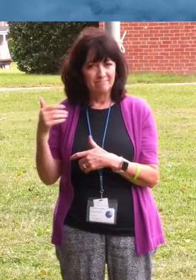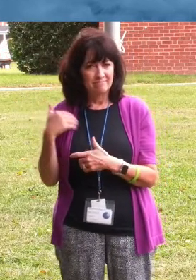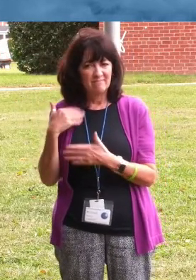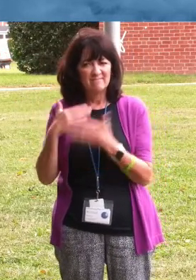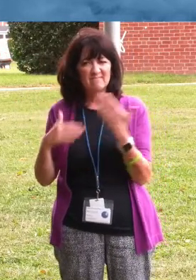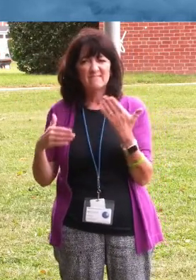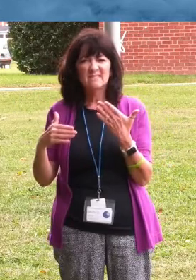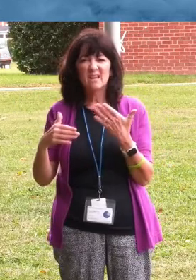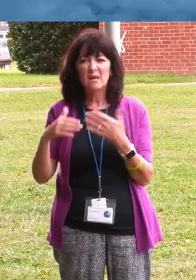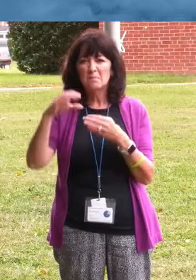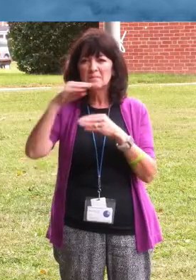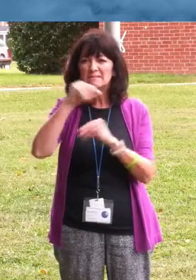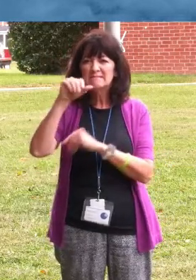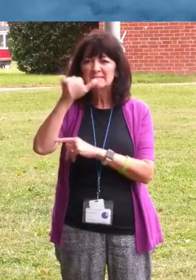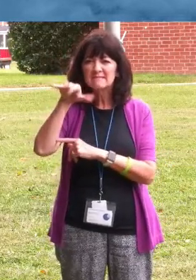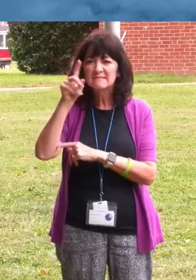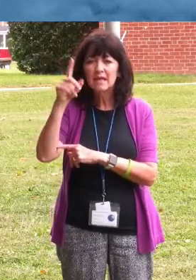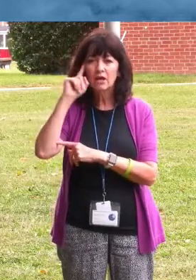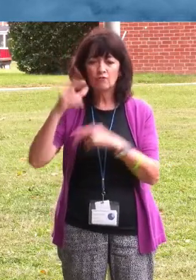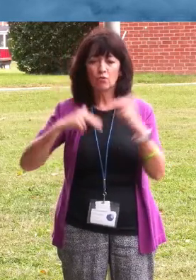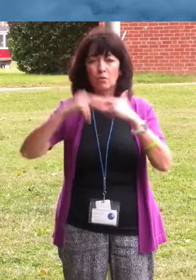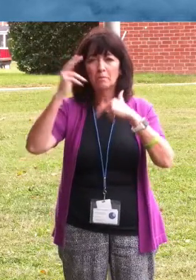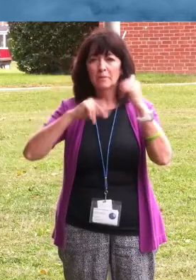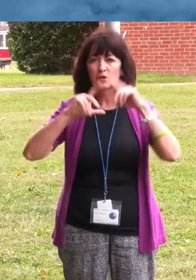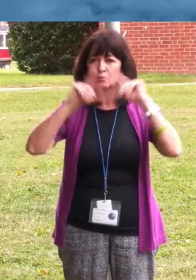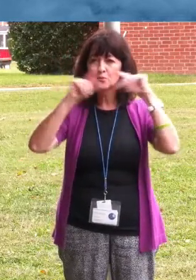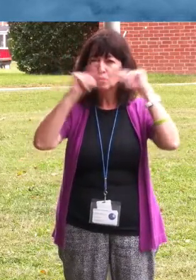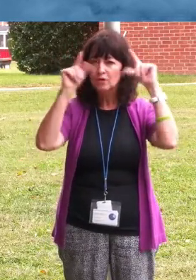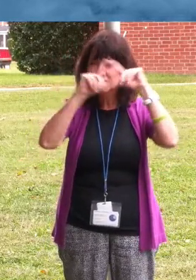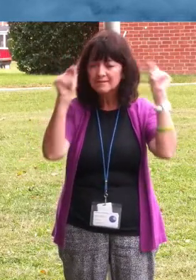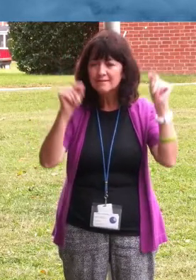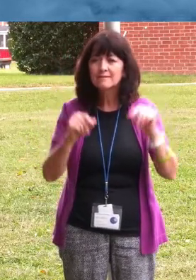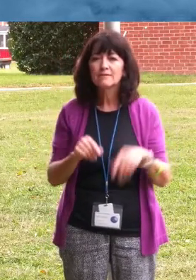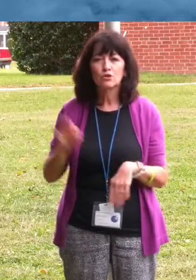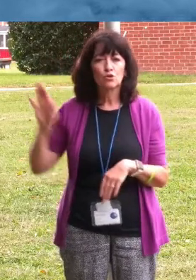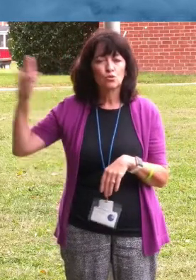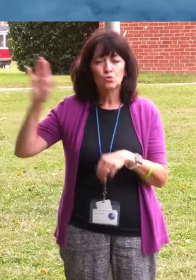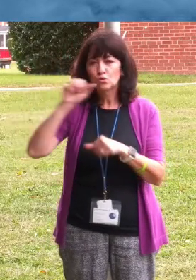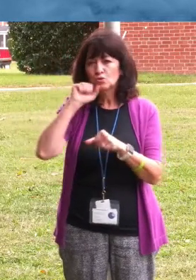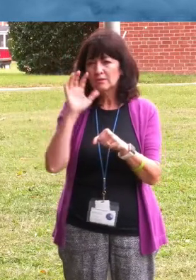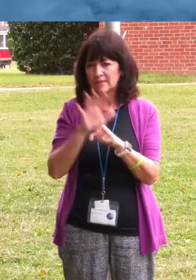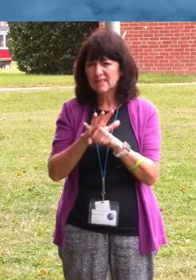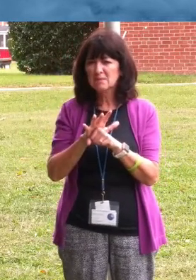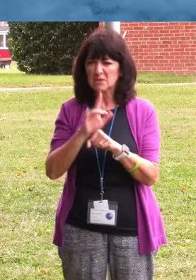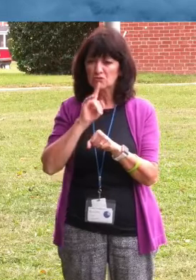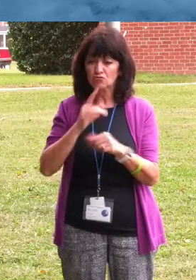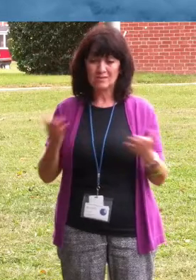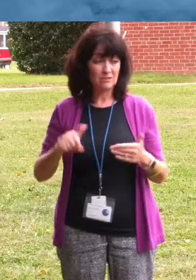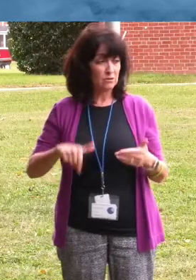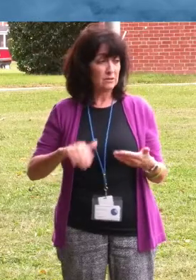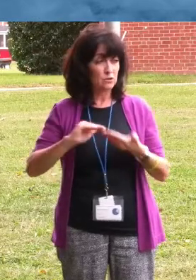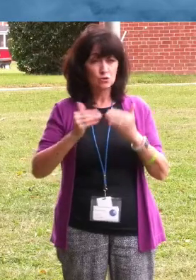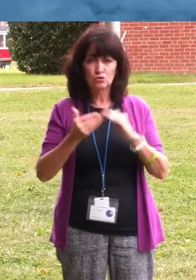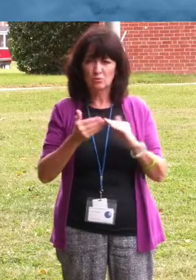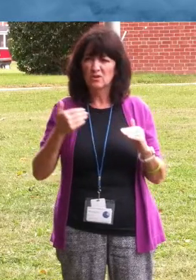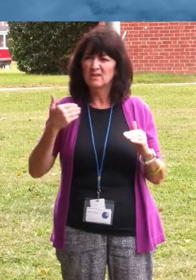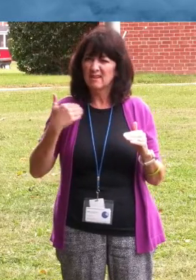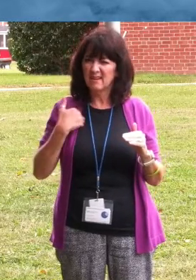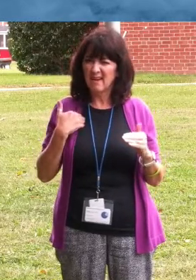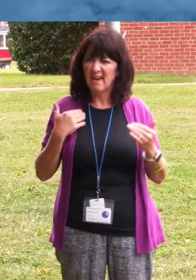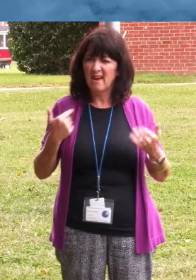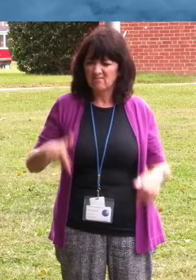masonry and the sand that went into the masonry to build. So their commitment and really deep roots in this community, and their support